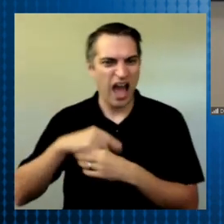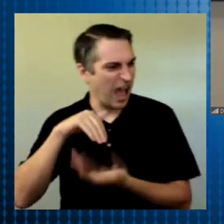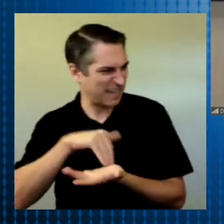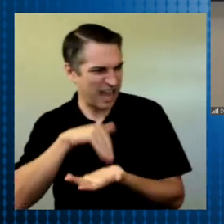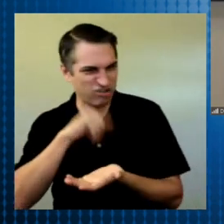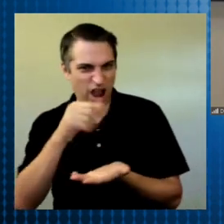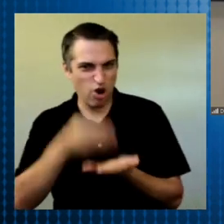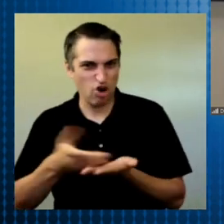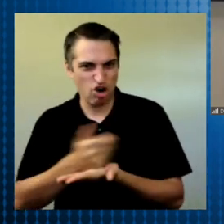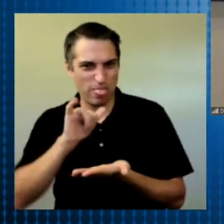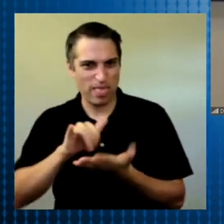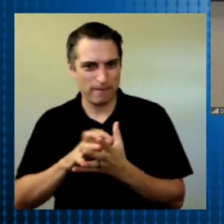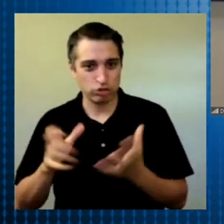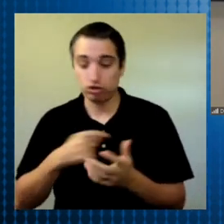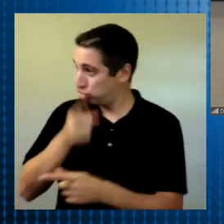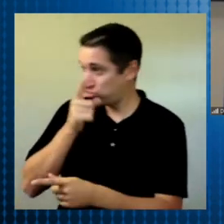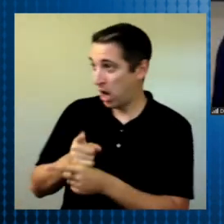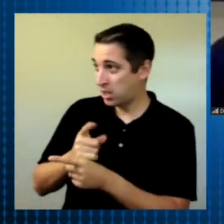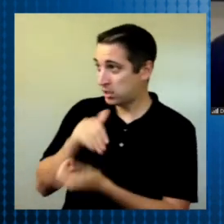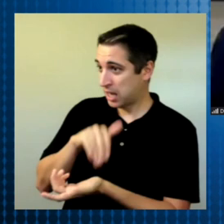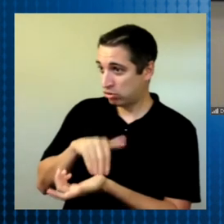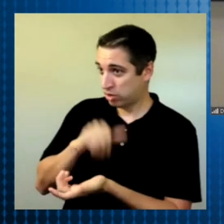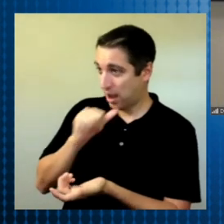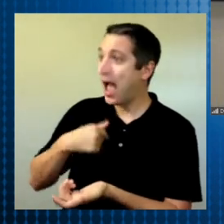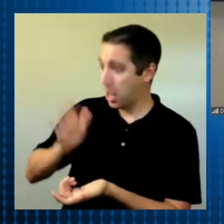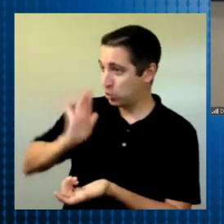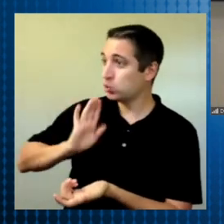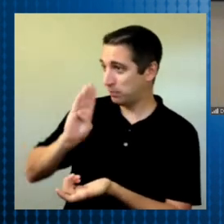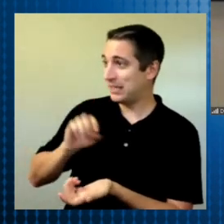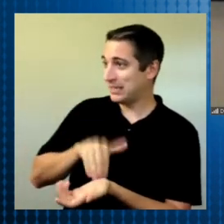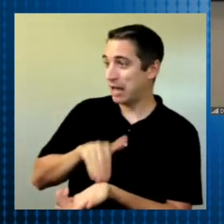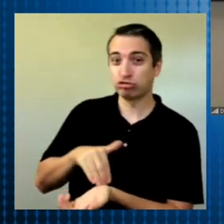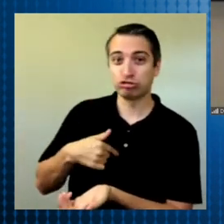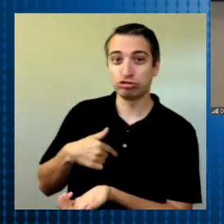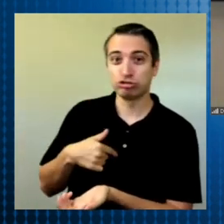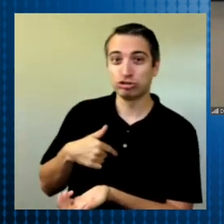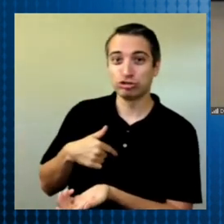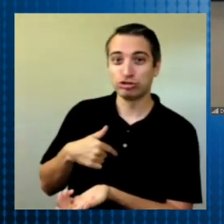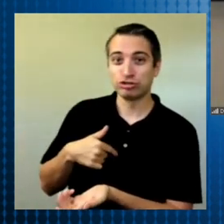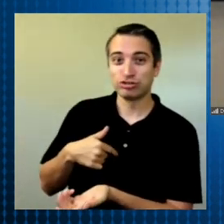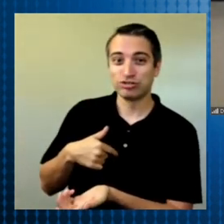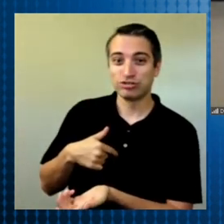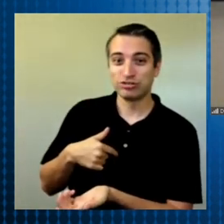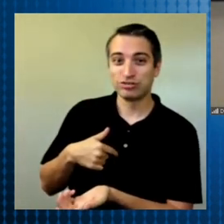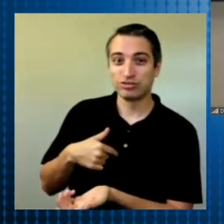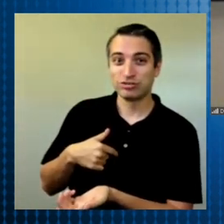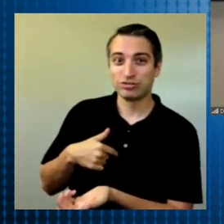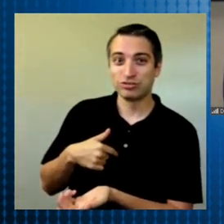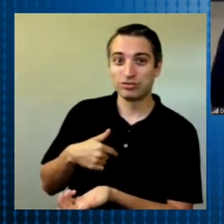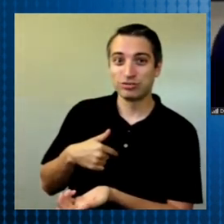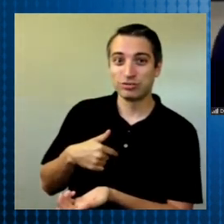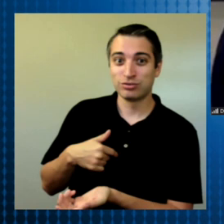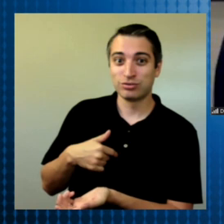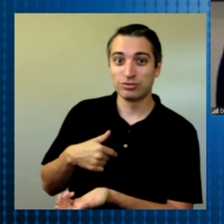make that much. He says, you're right. I used to be a doctor. So my point is that there's a lot of money in